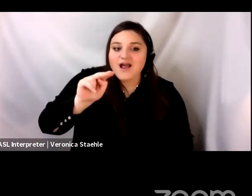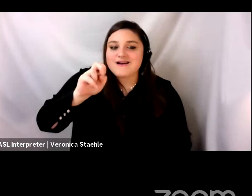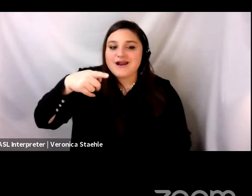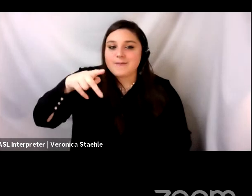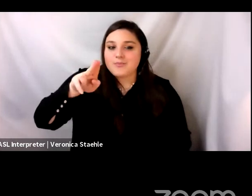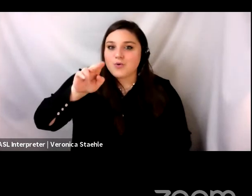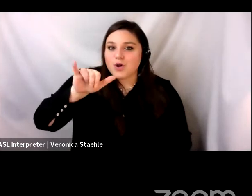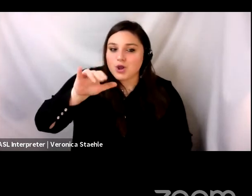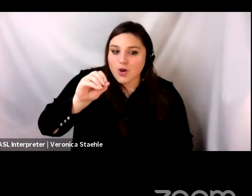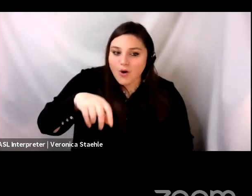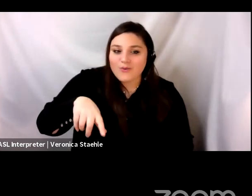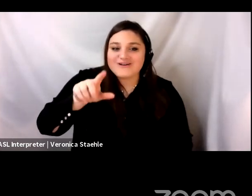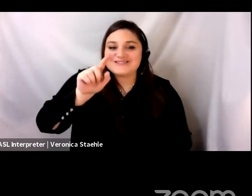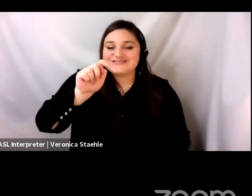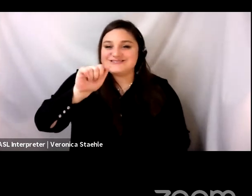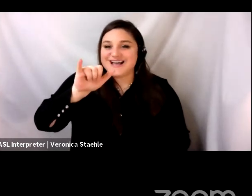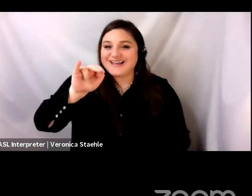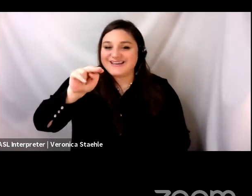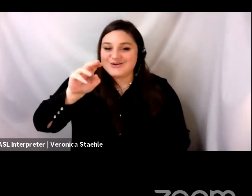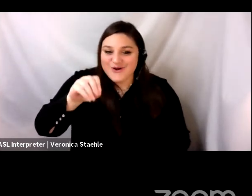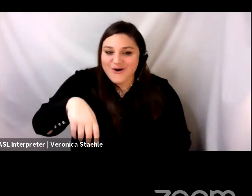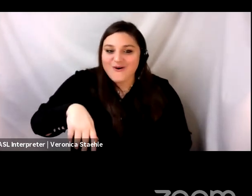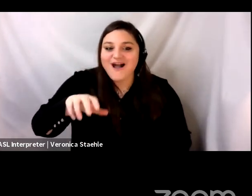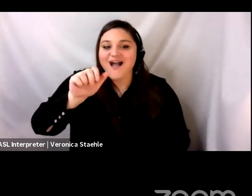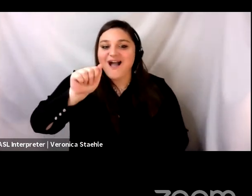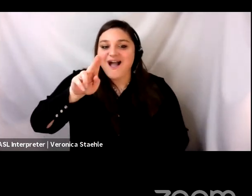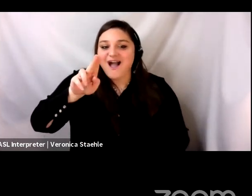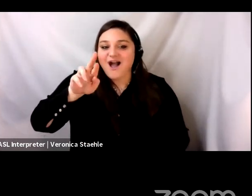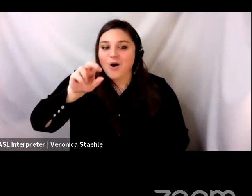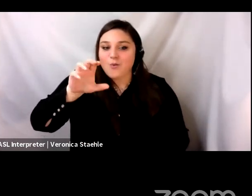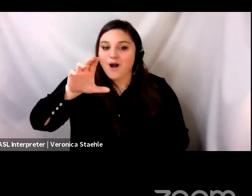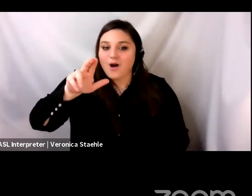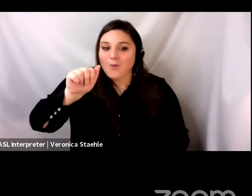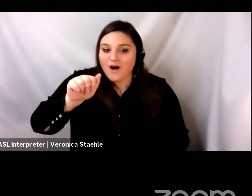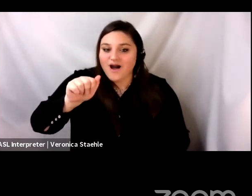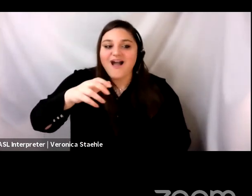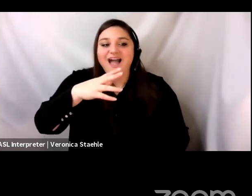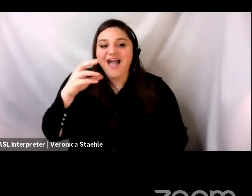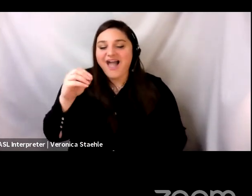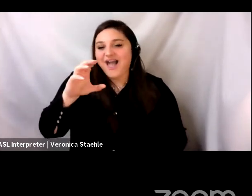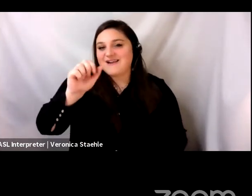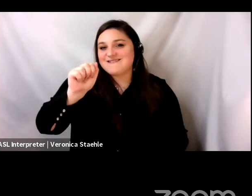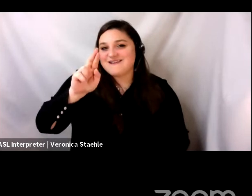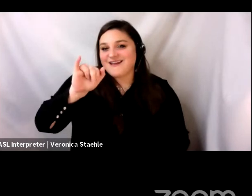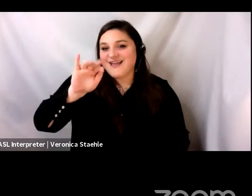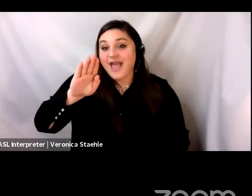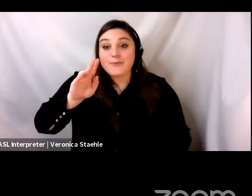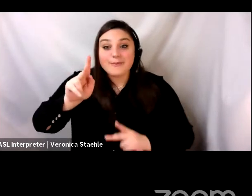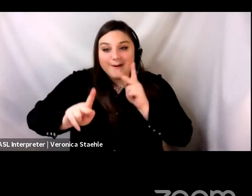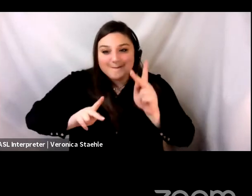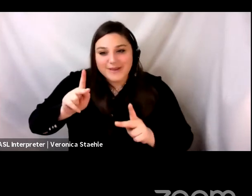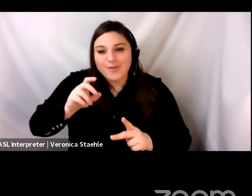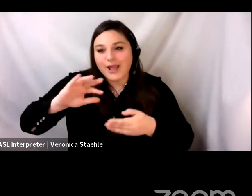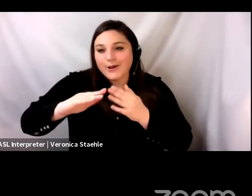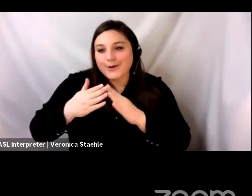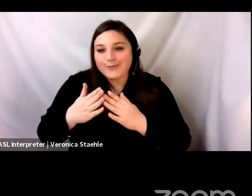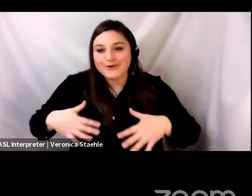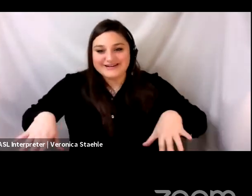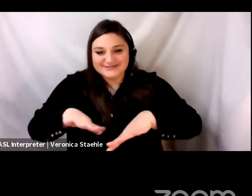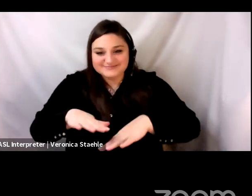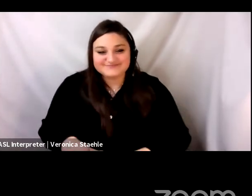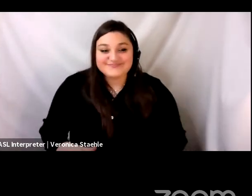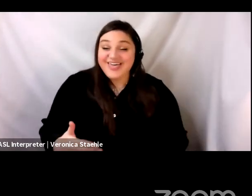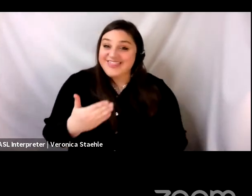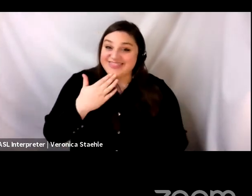Napuyo, Taino, Arawaka, and the Carib people and community. Thank